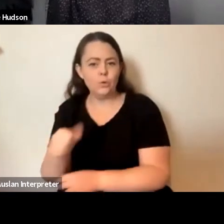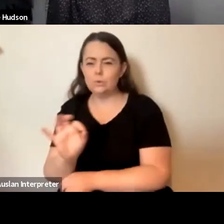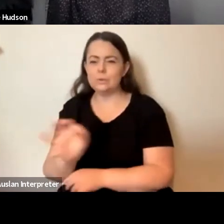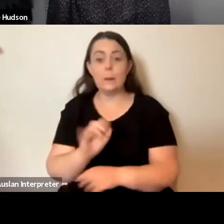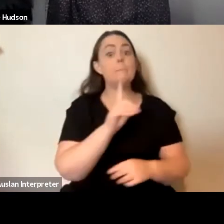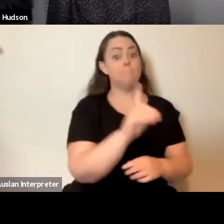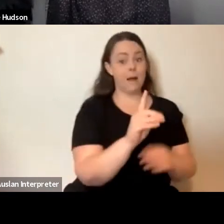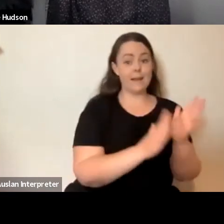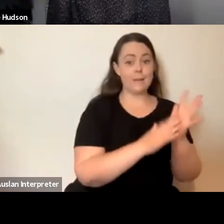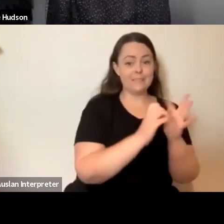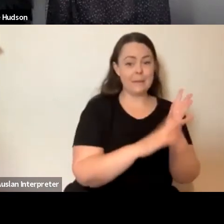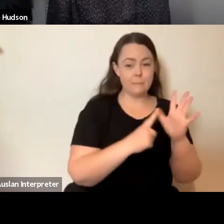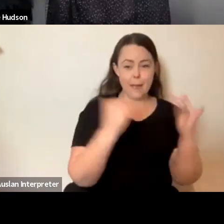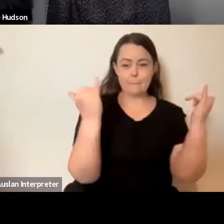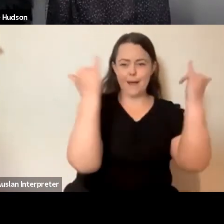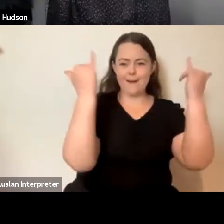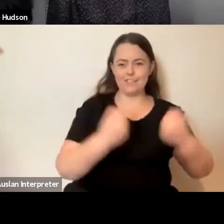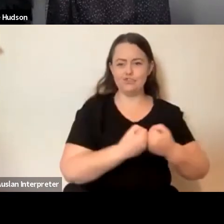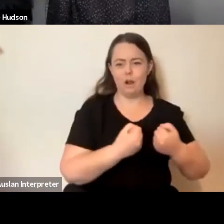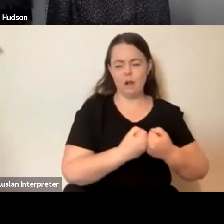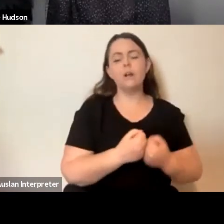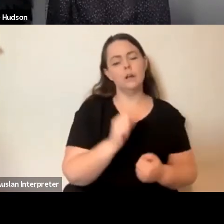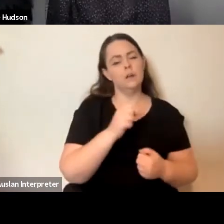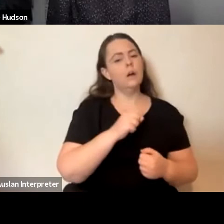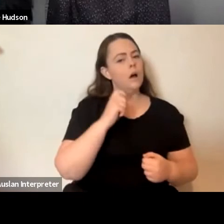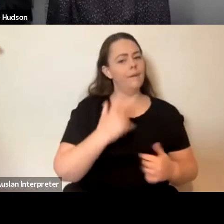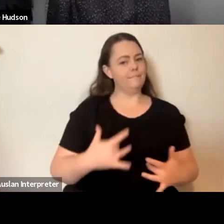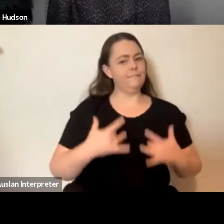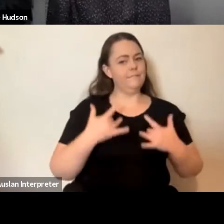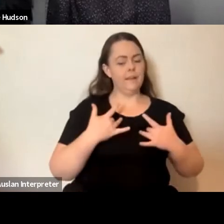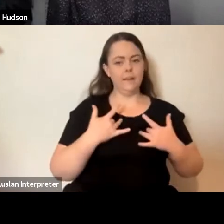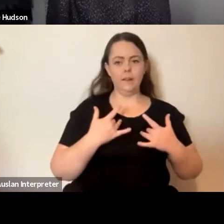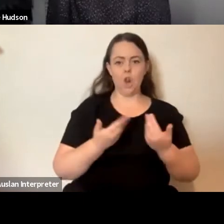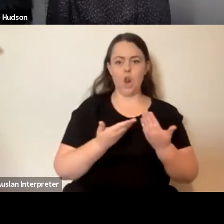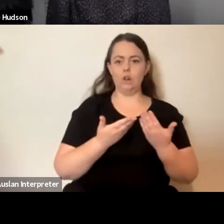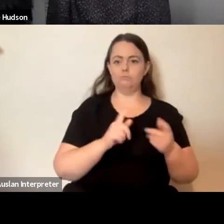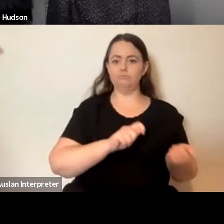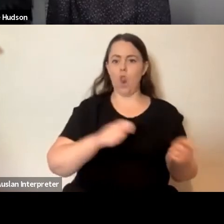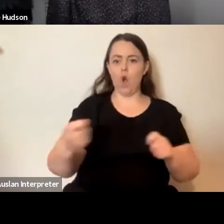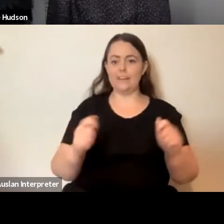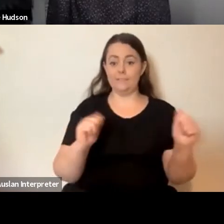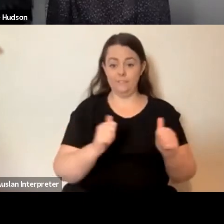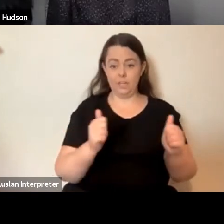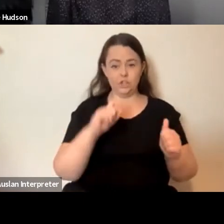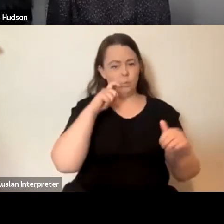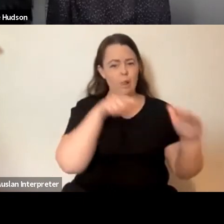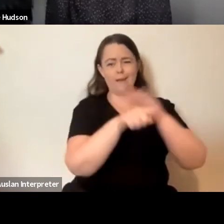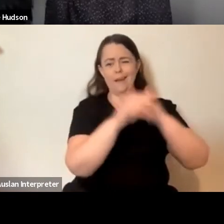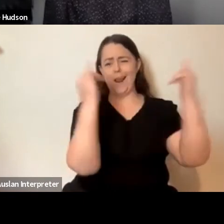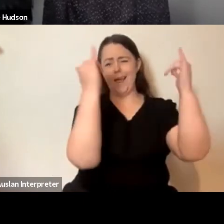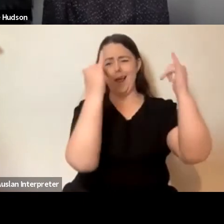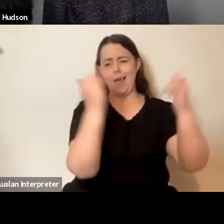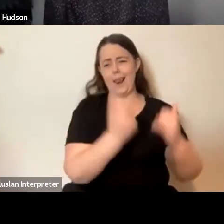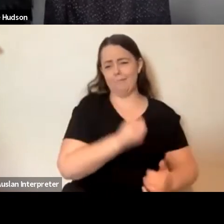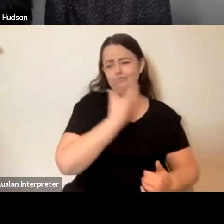I'd have to agree with Sean. From our experience, and obviously I'm talking more from an